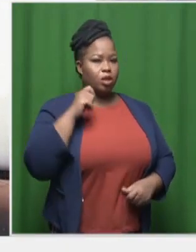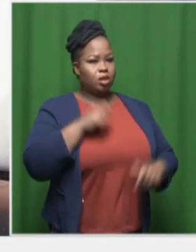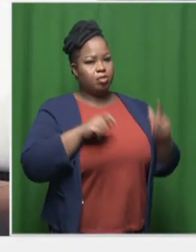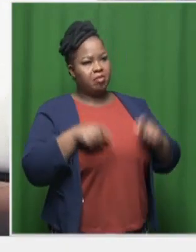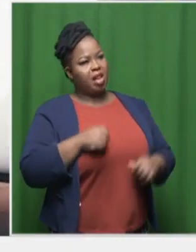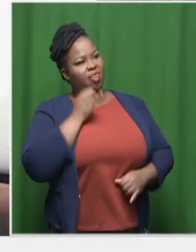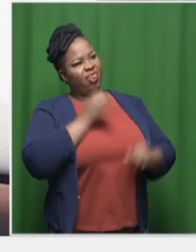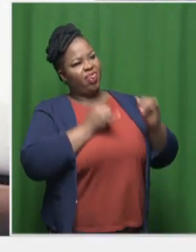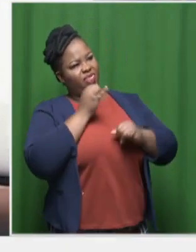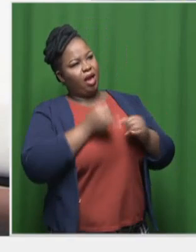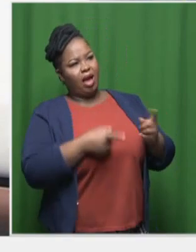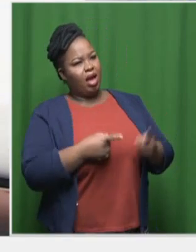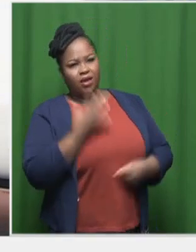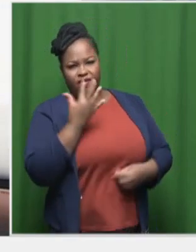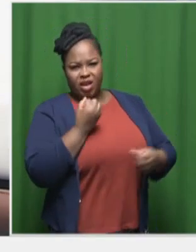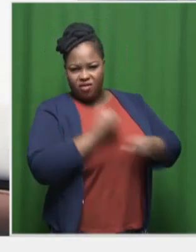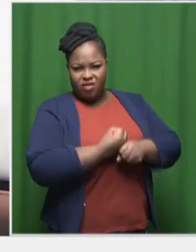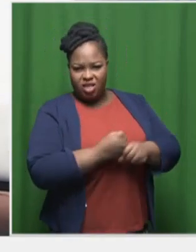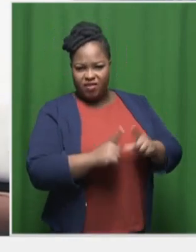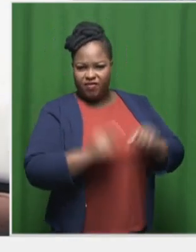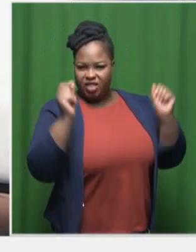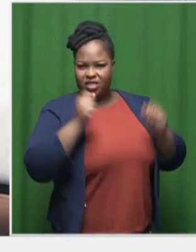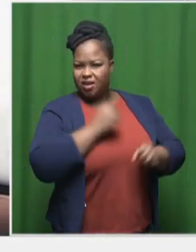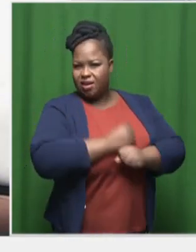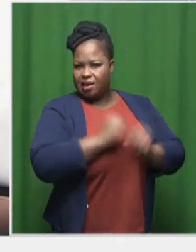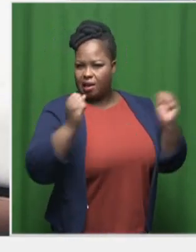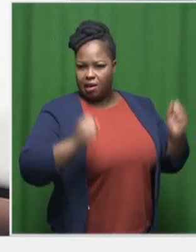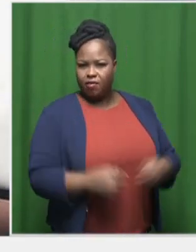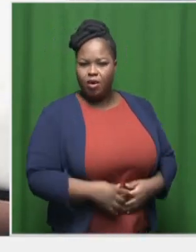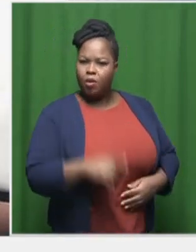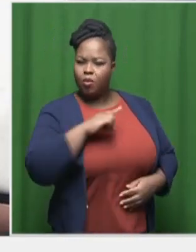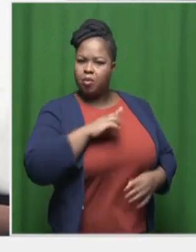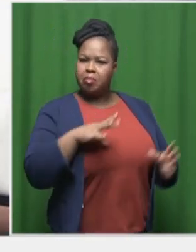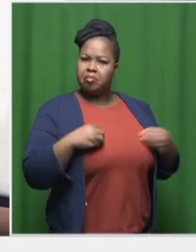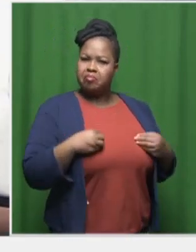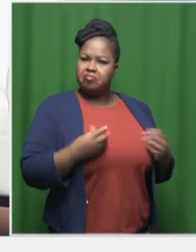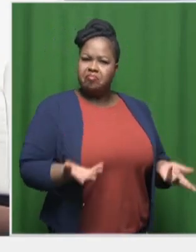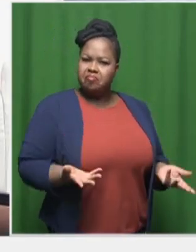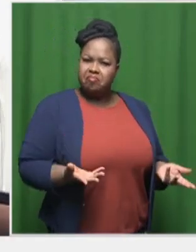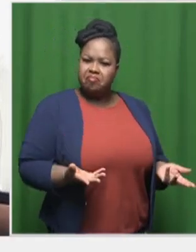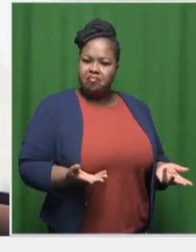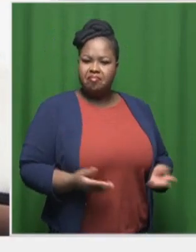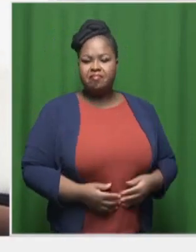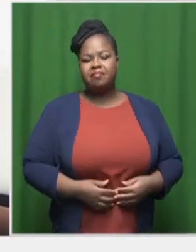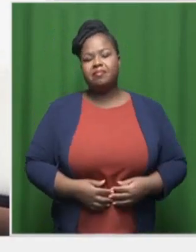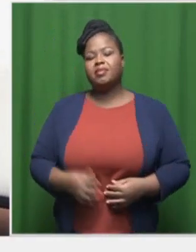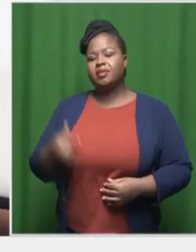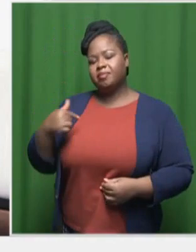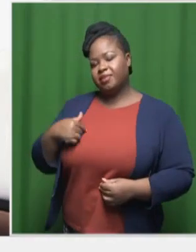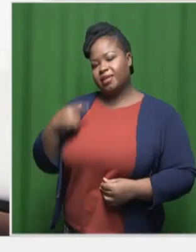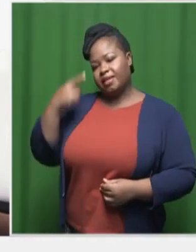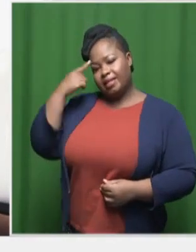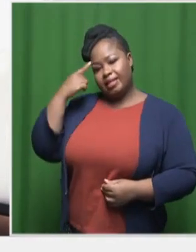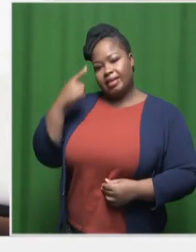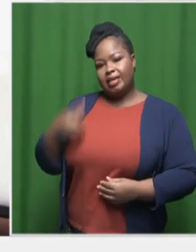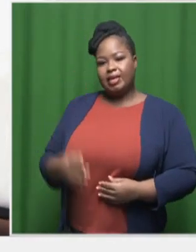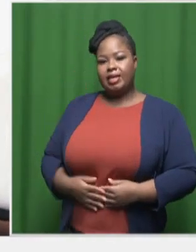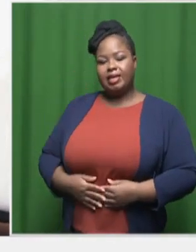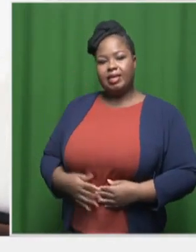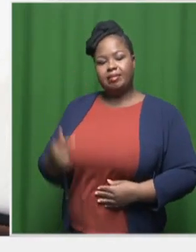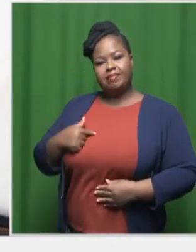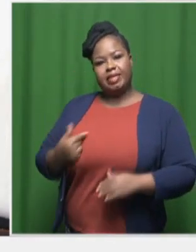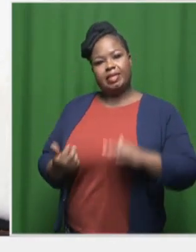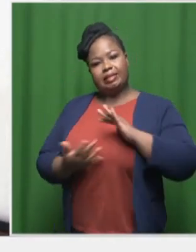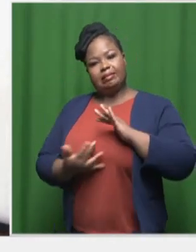people hardly finished that 5-year tenure in this position. So why did you take it? I think I was largely driven